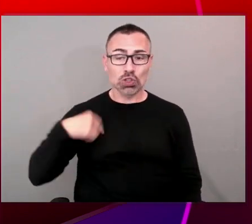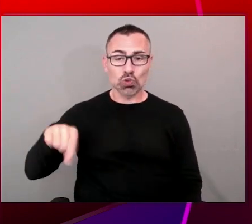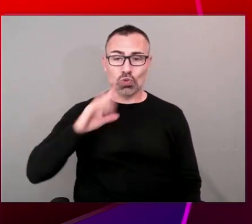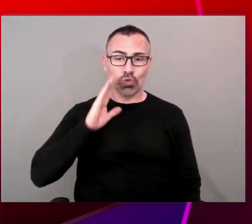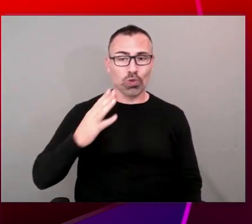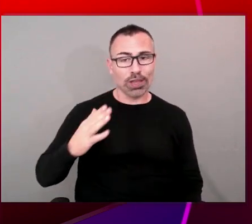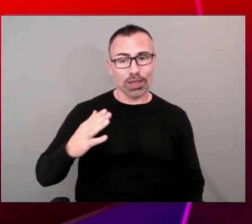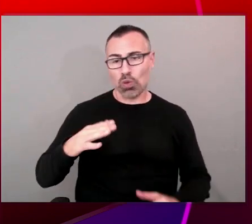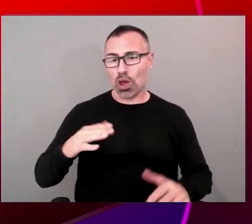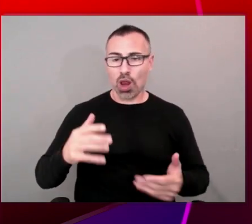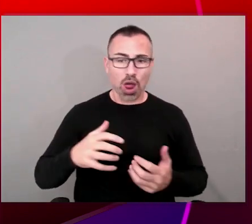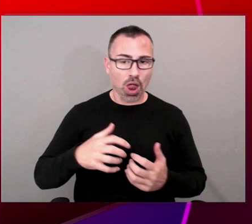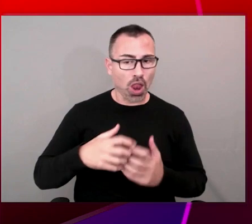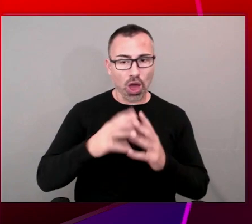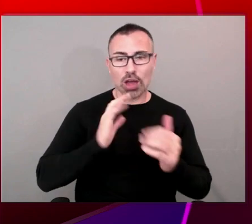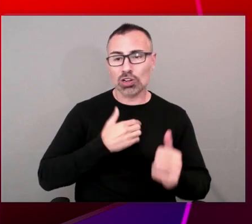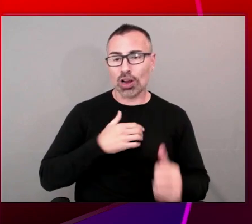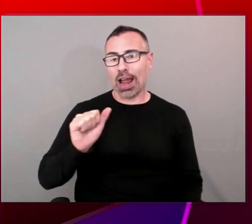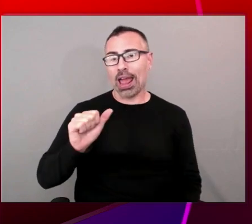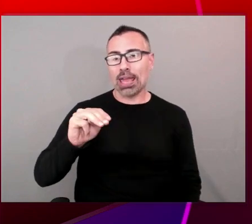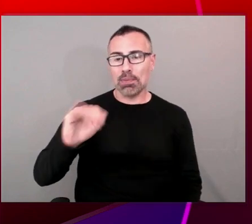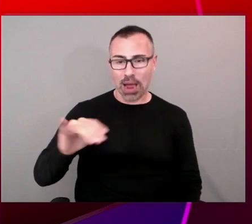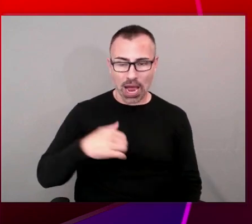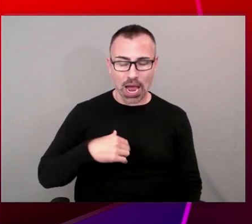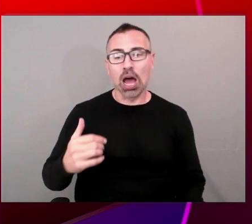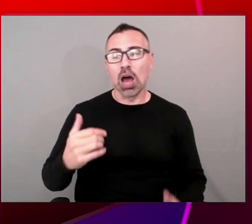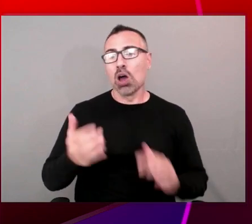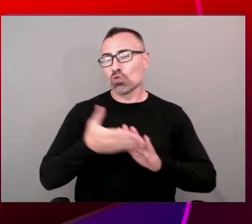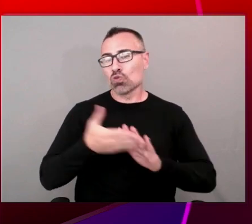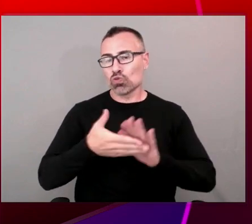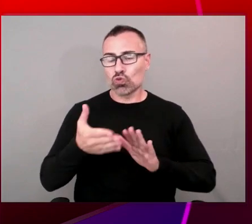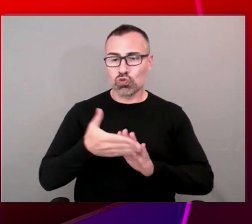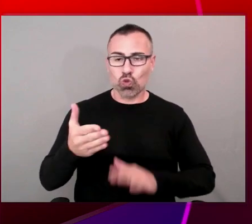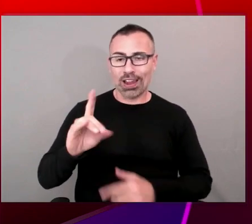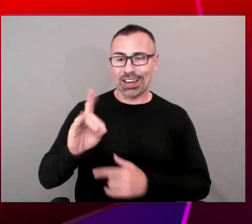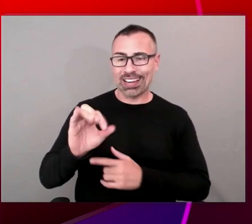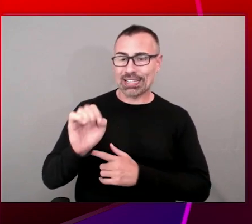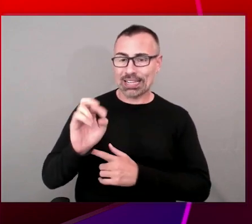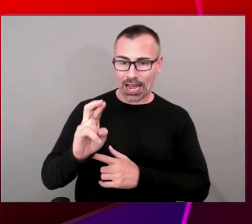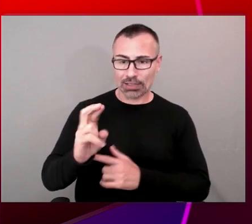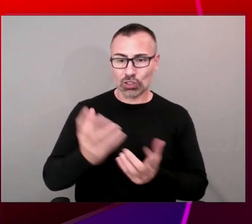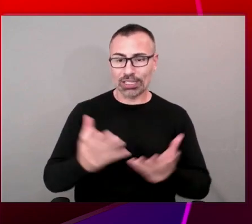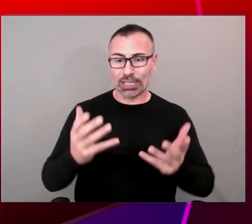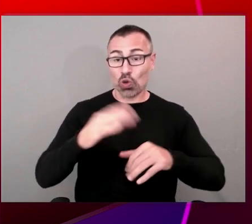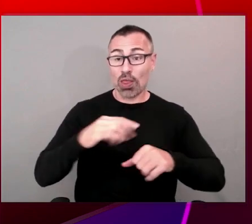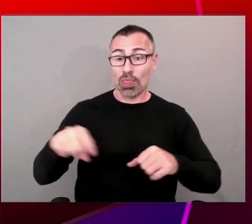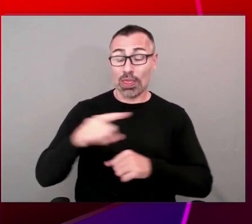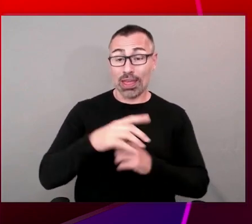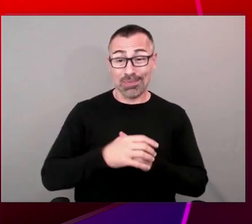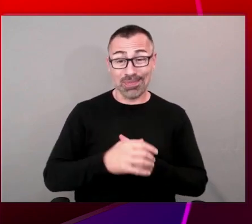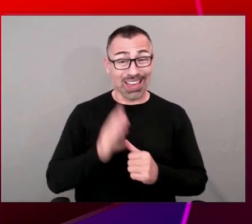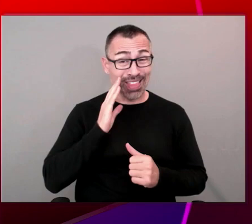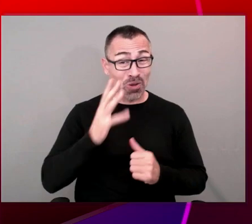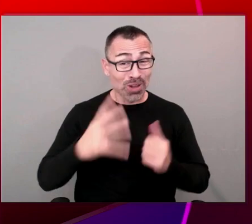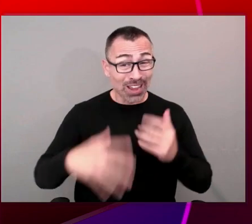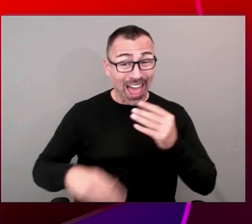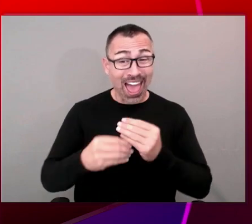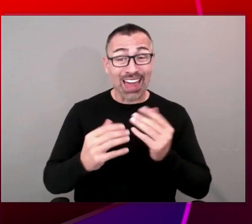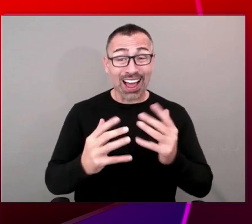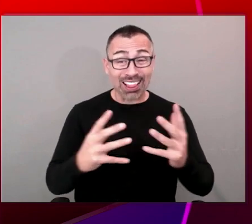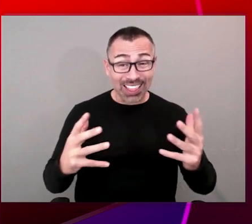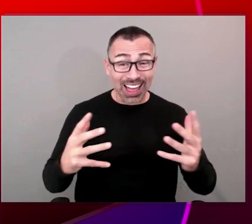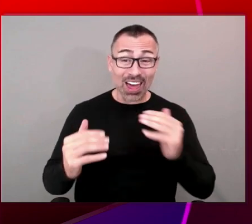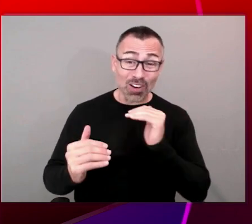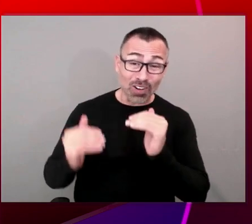Docker containers on them, pull the images down and run them, and that added so much operational overhead that the